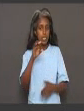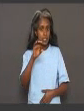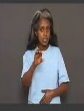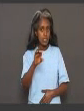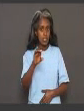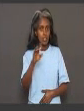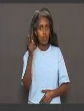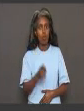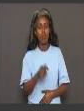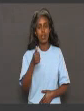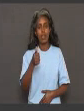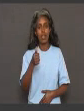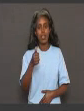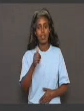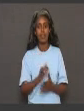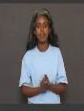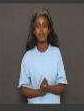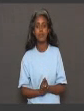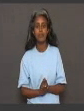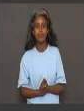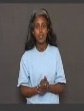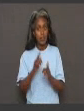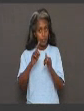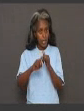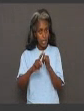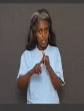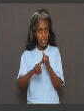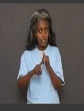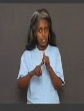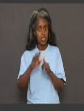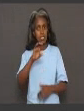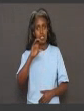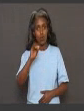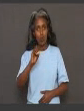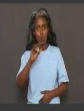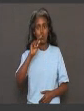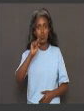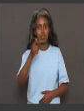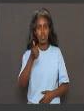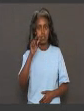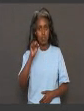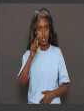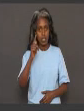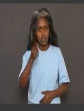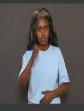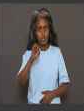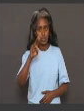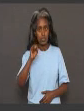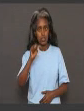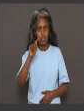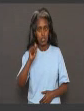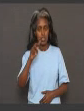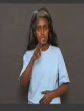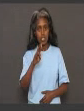C over A. Finally, the cotangent is the ratio of